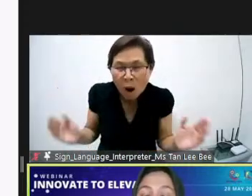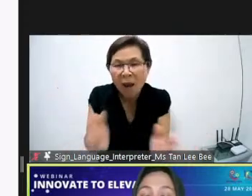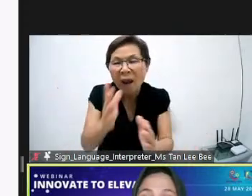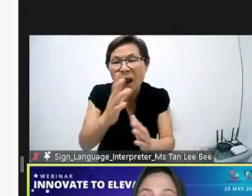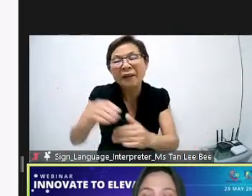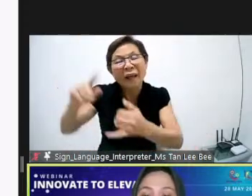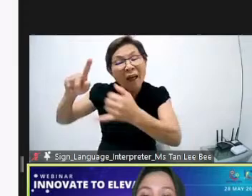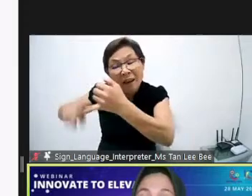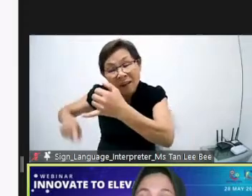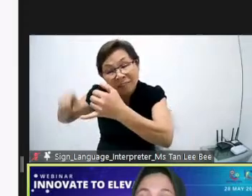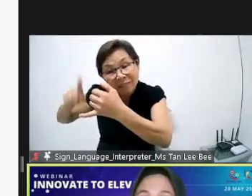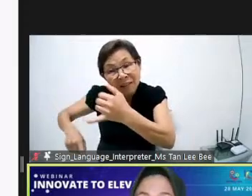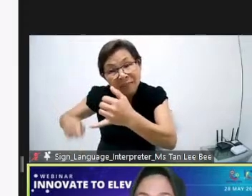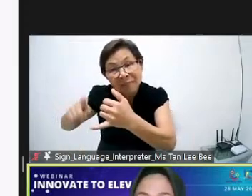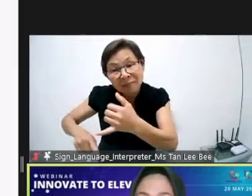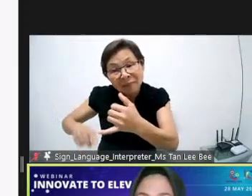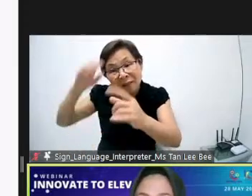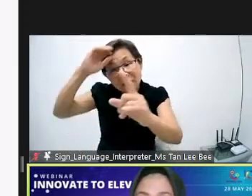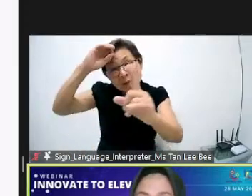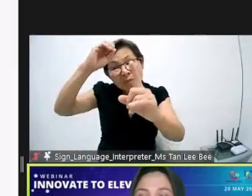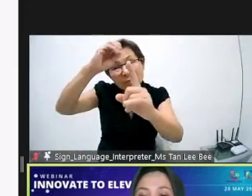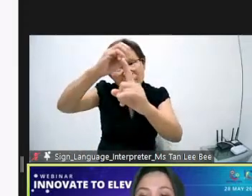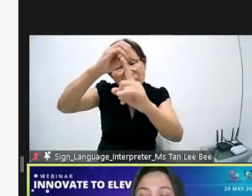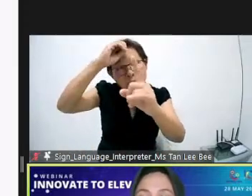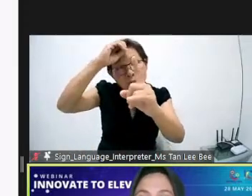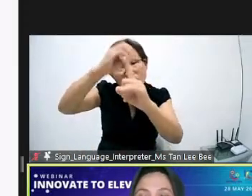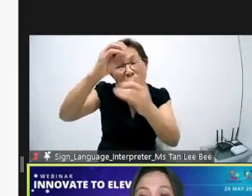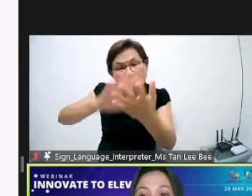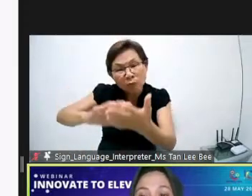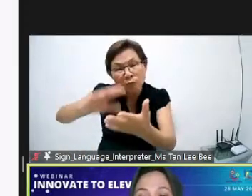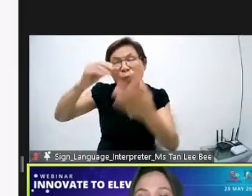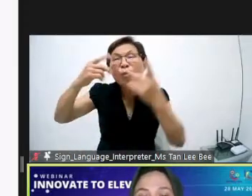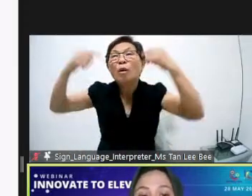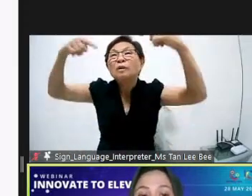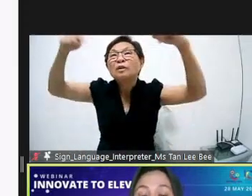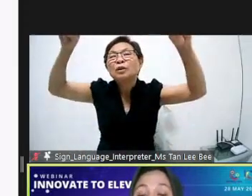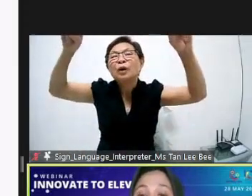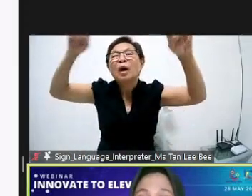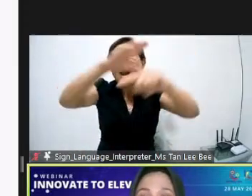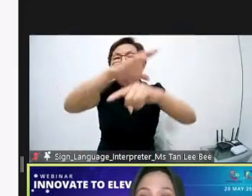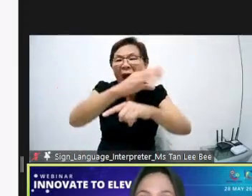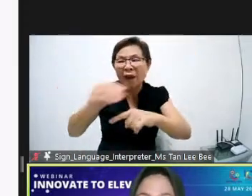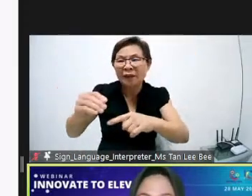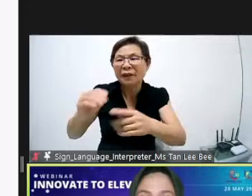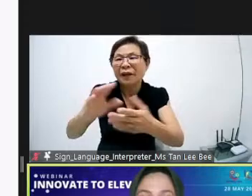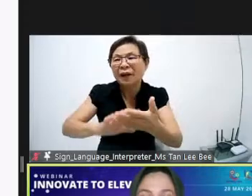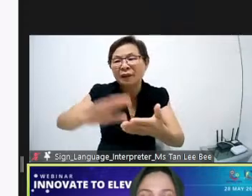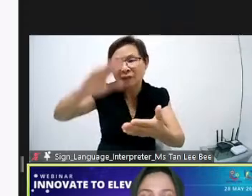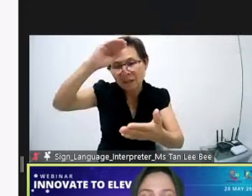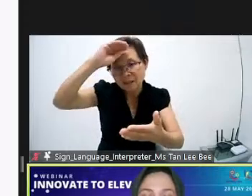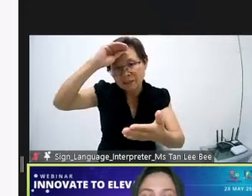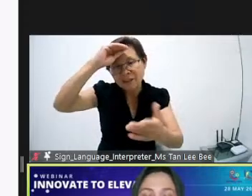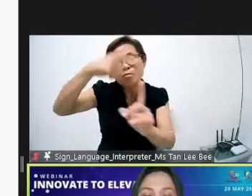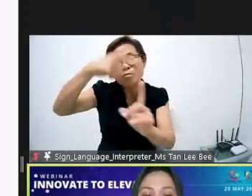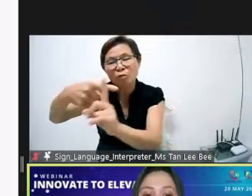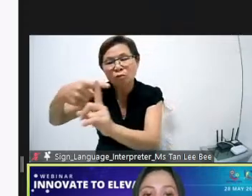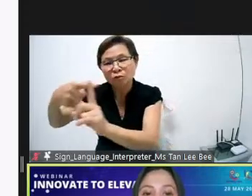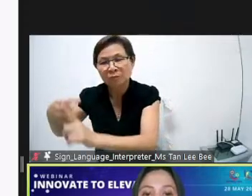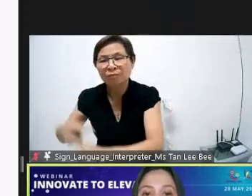end, the result and goals maximum learning will be achieved and produce good learning outcomes.